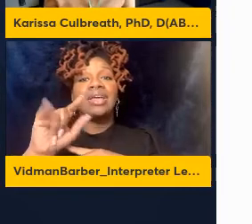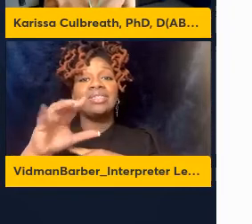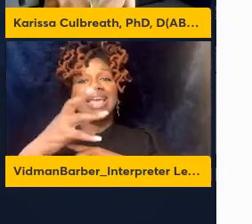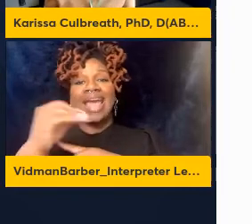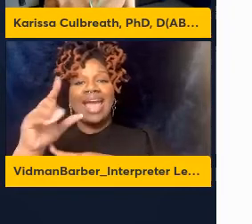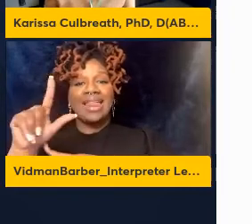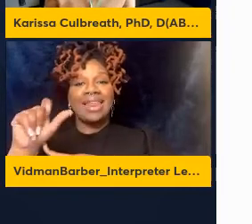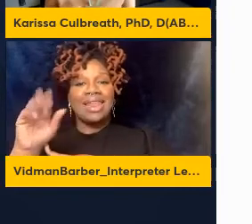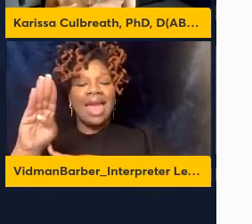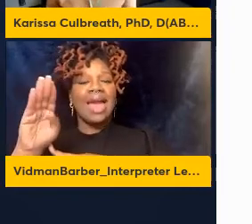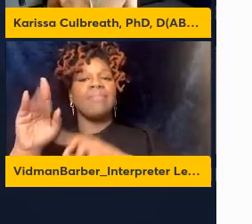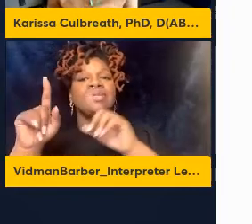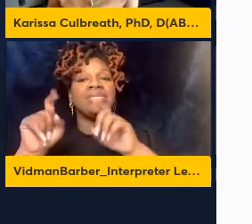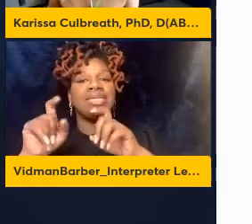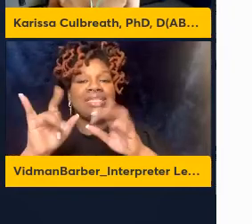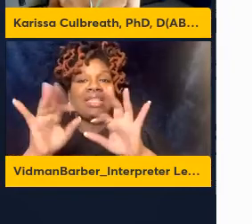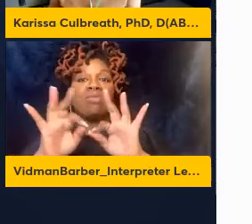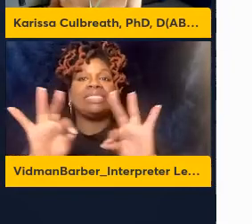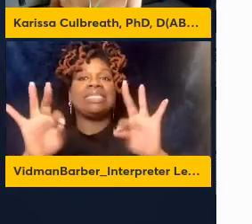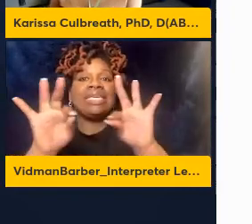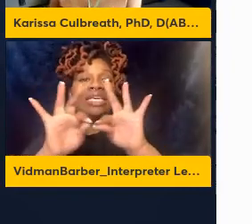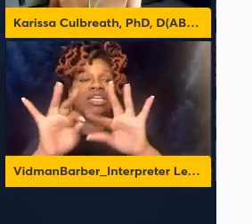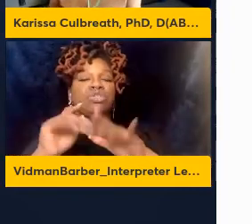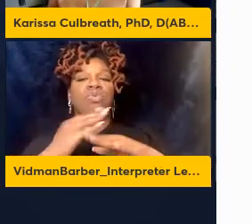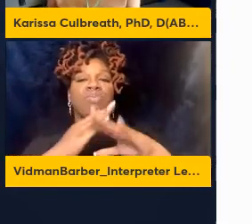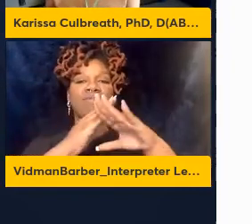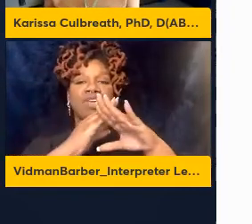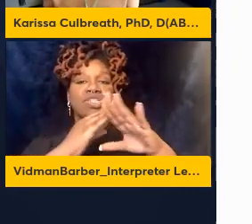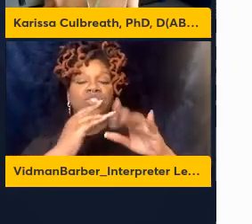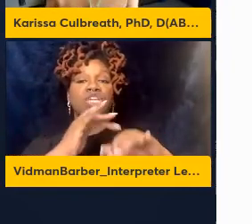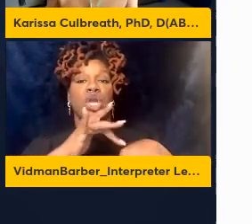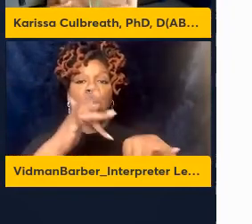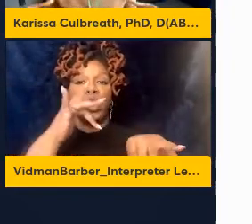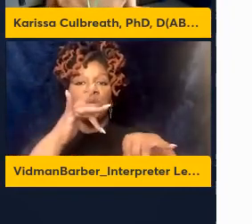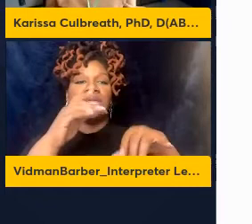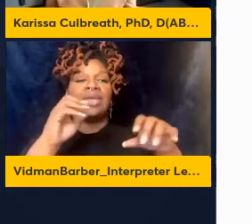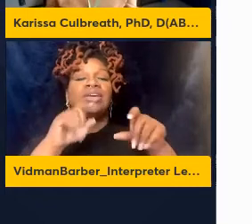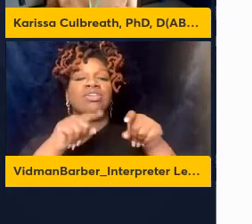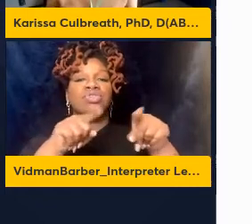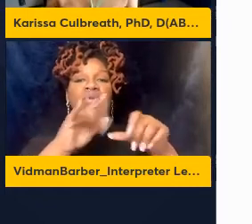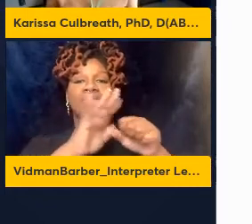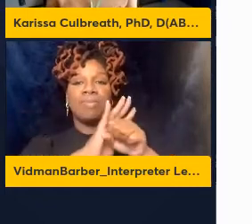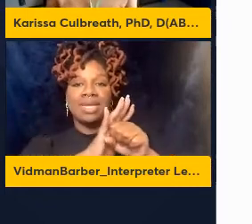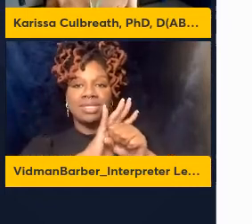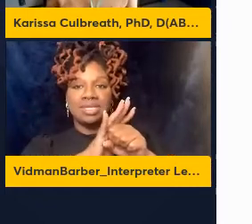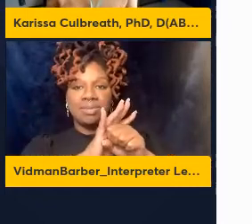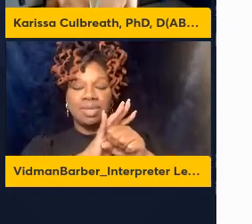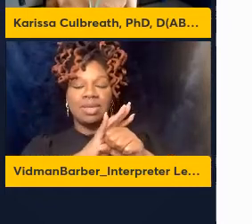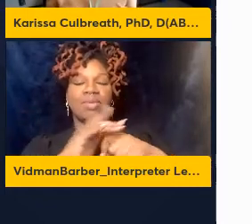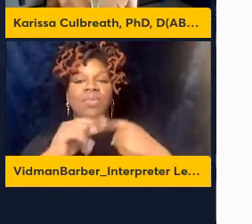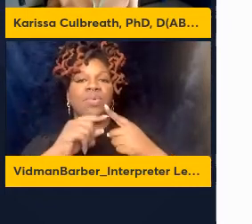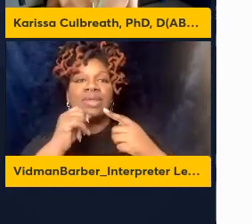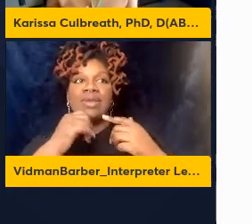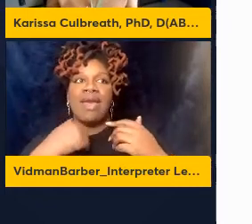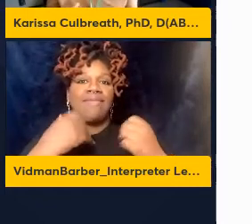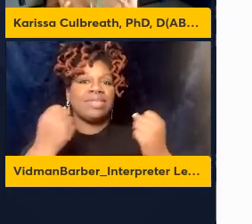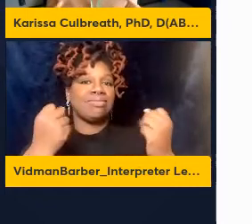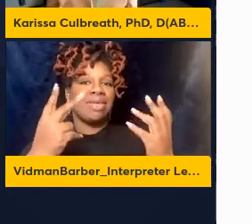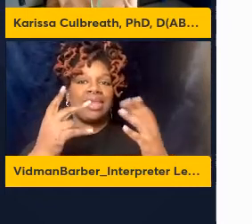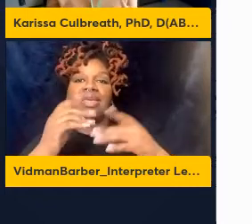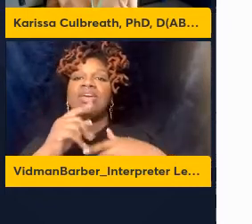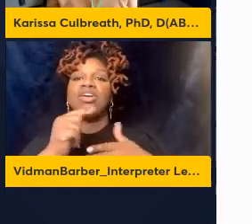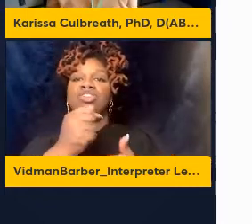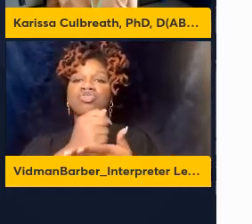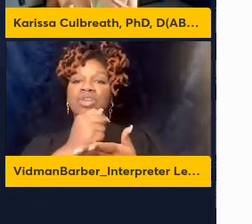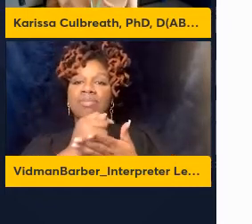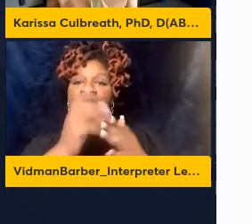key to prevention, especially early on in the pandemic when there weren't as many treatment options and there